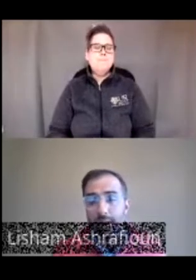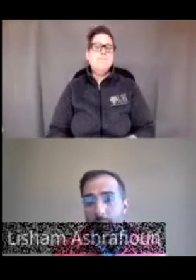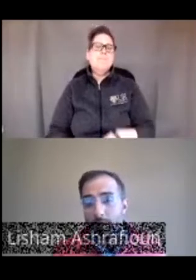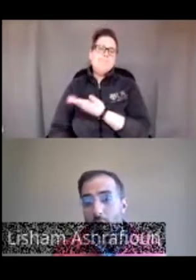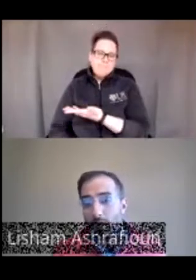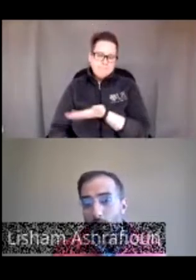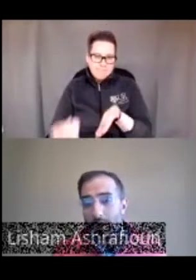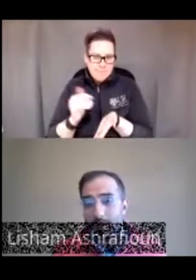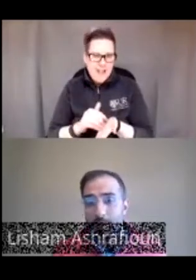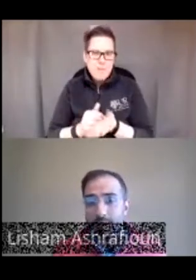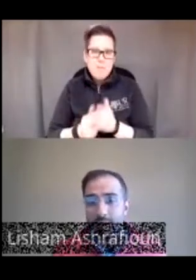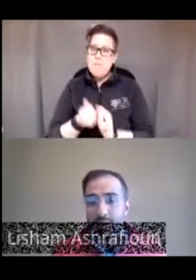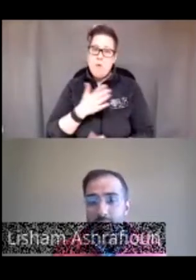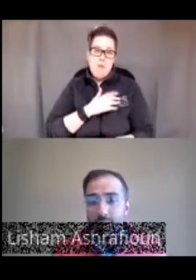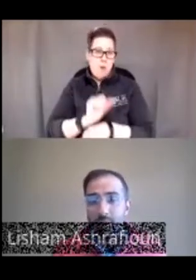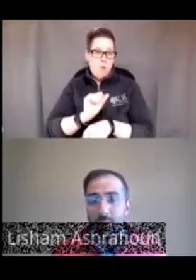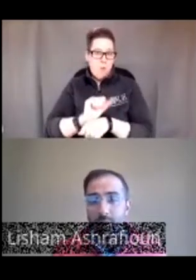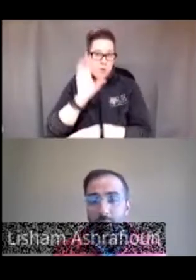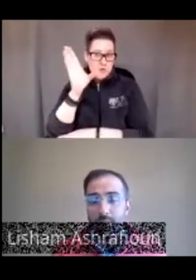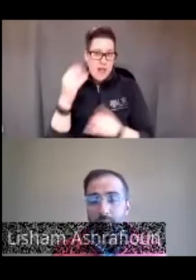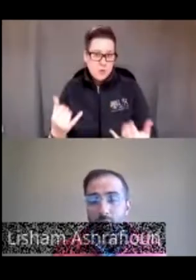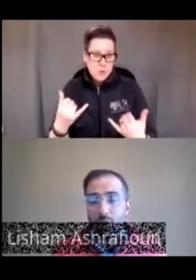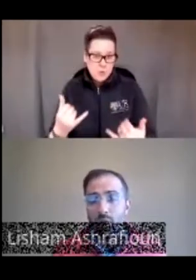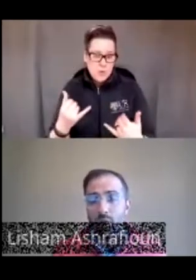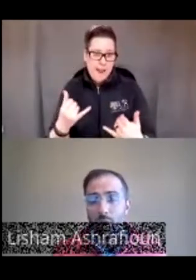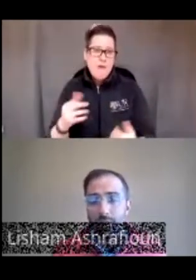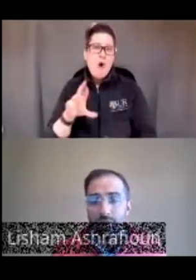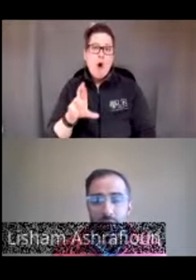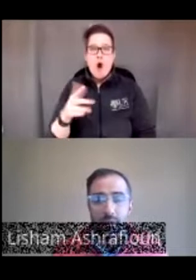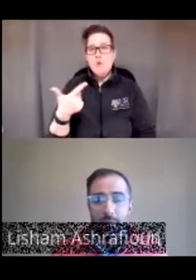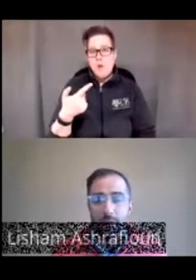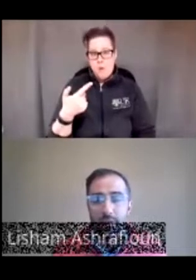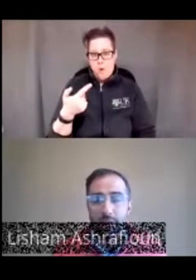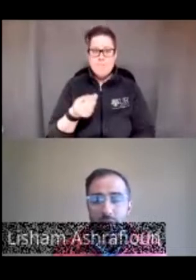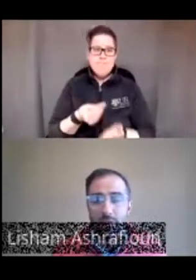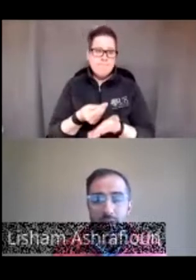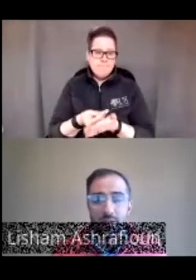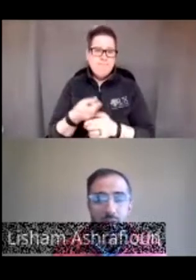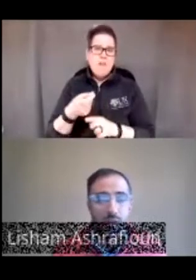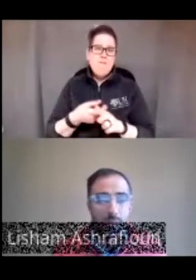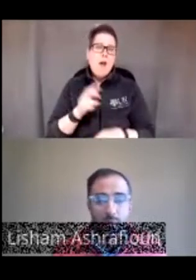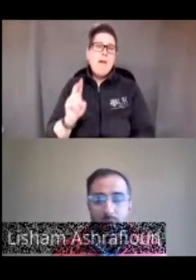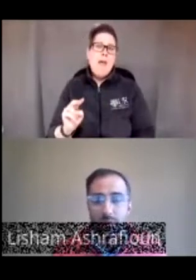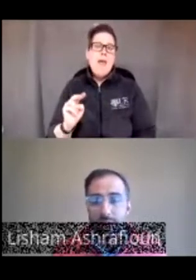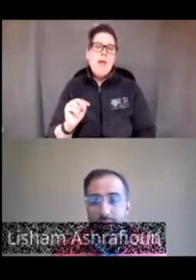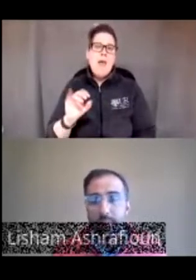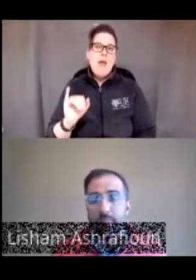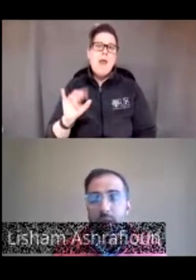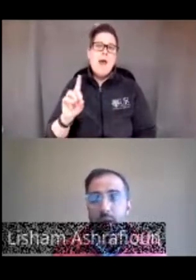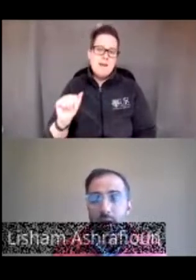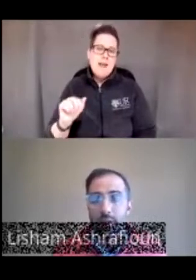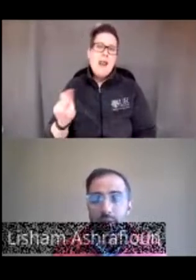So again, the bulk of the work that I'm going to present on is an R21 that's funded by the National Institute on Drug Abuse, or